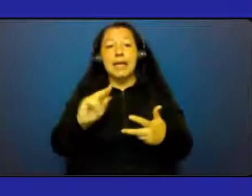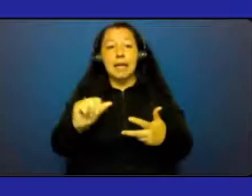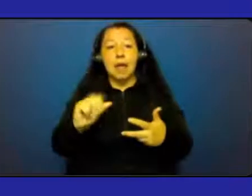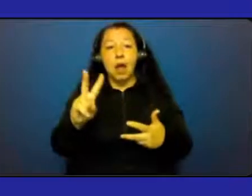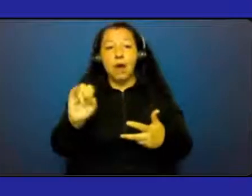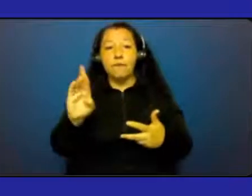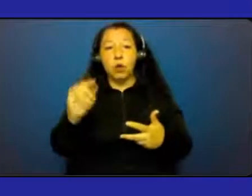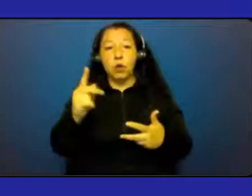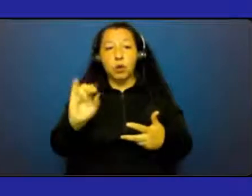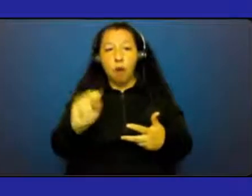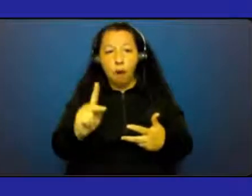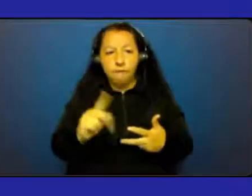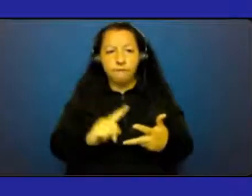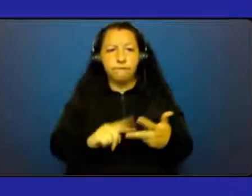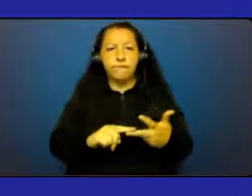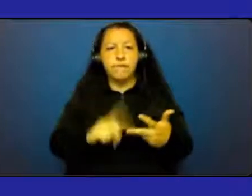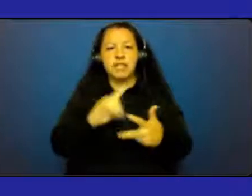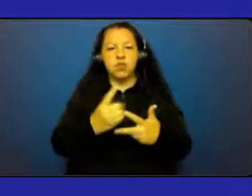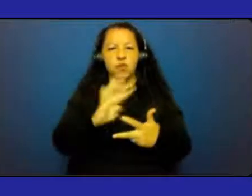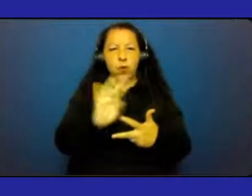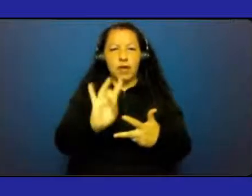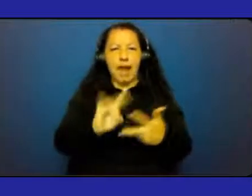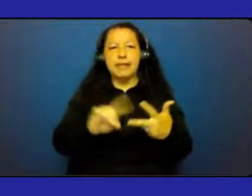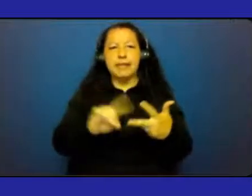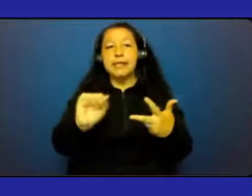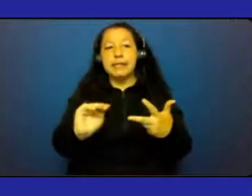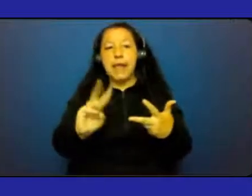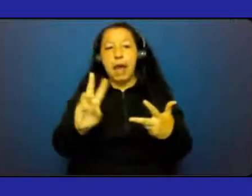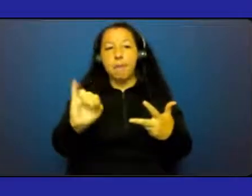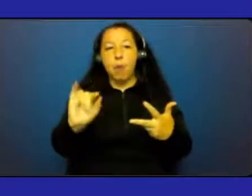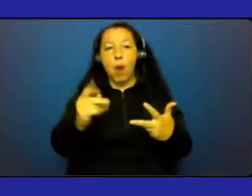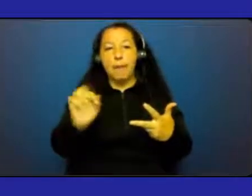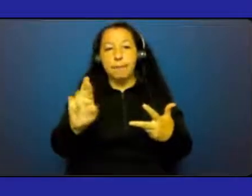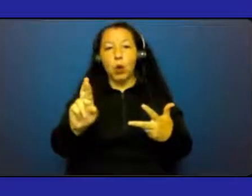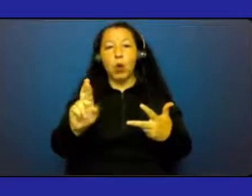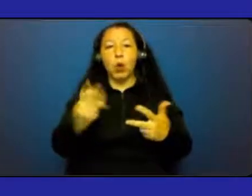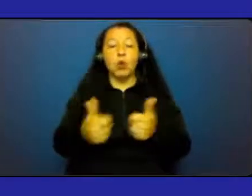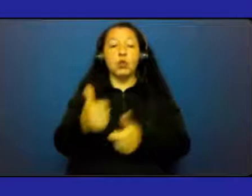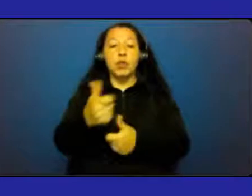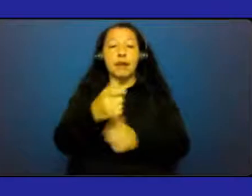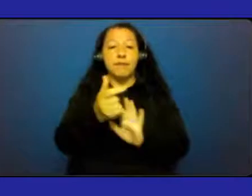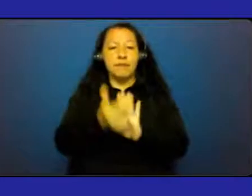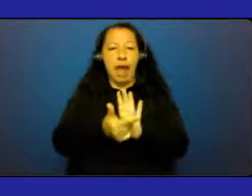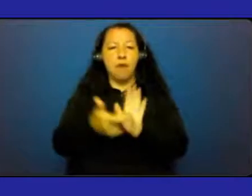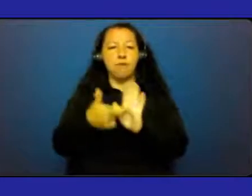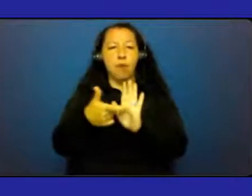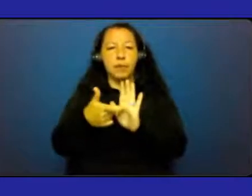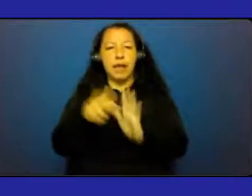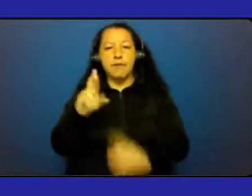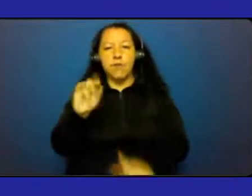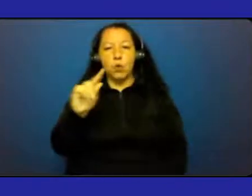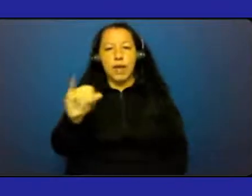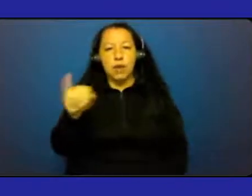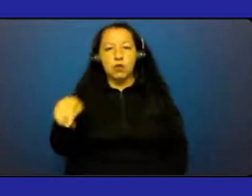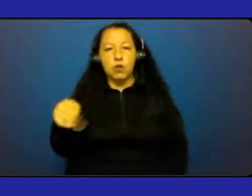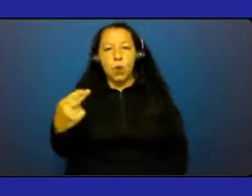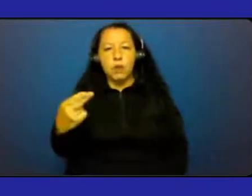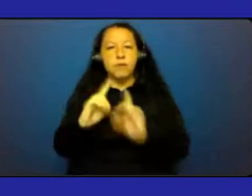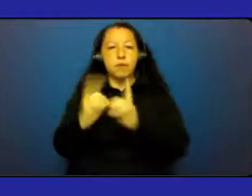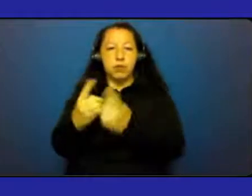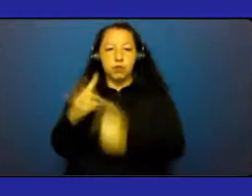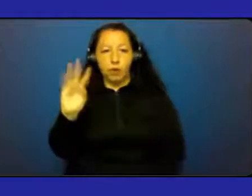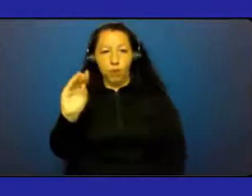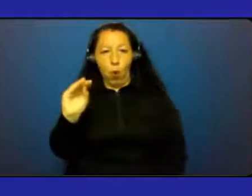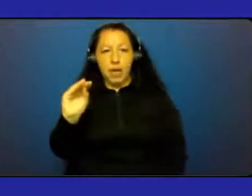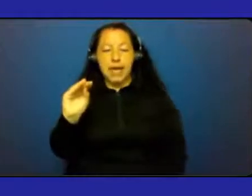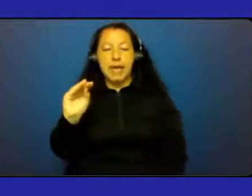48, Sam Weinberger, Chief of Staff representing Council Member Rita Joseph, District 40,